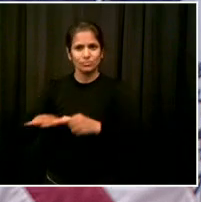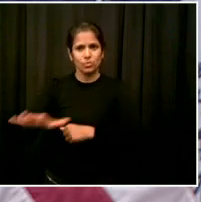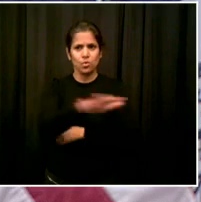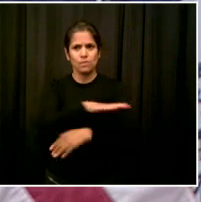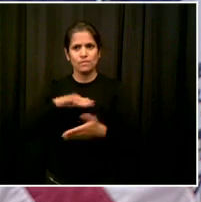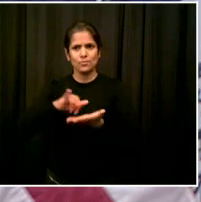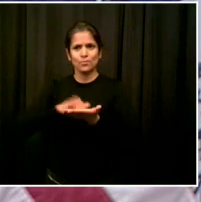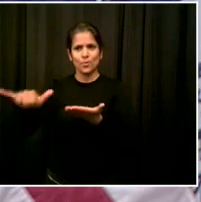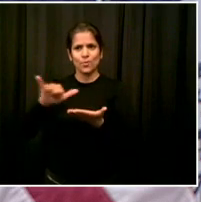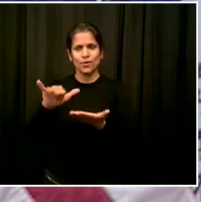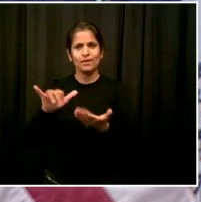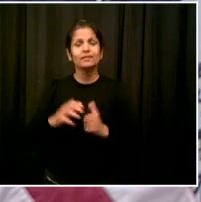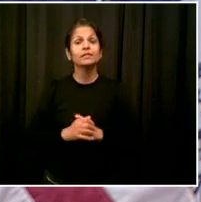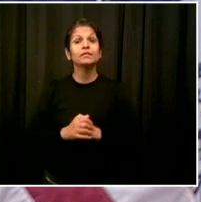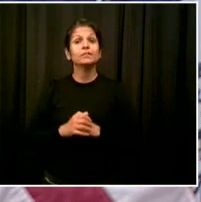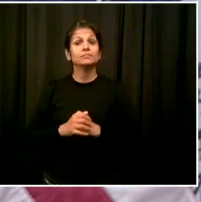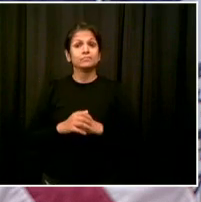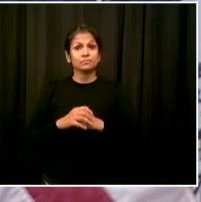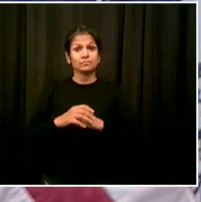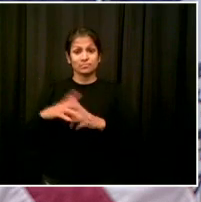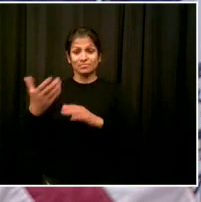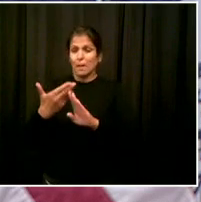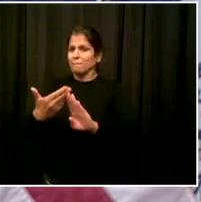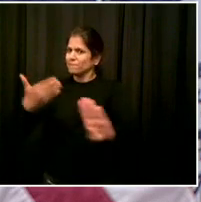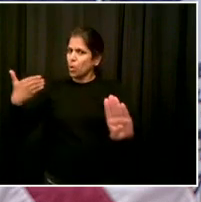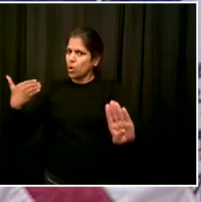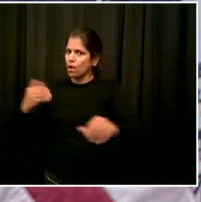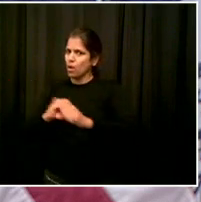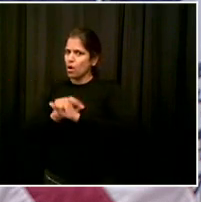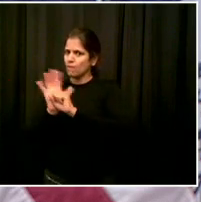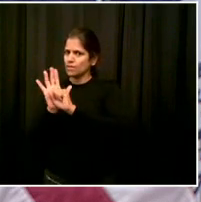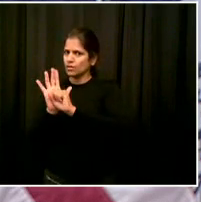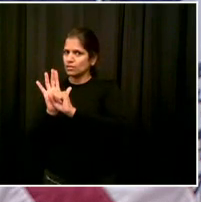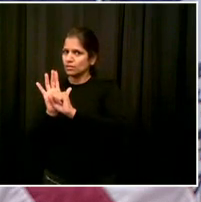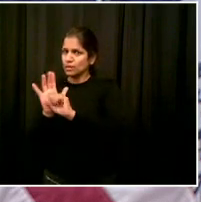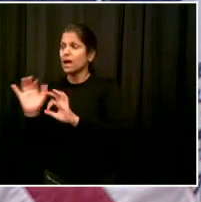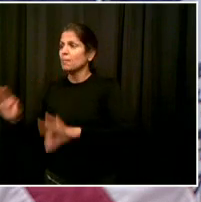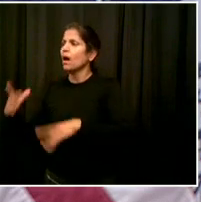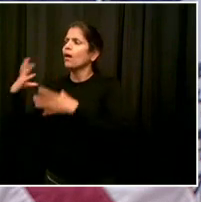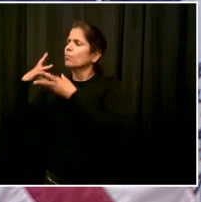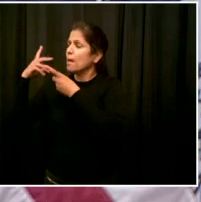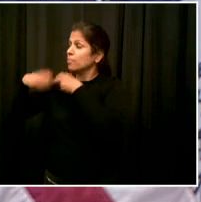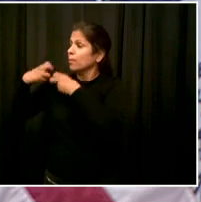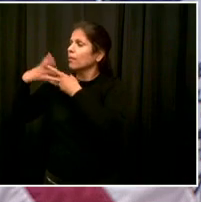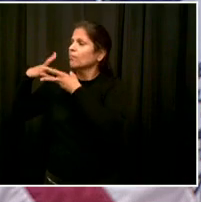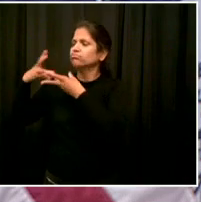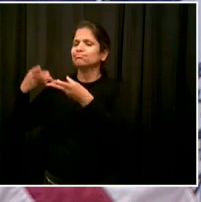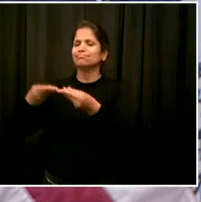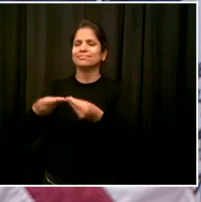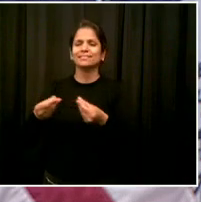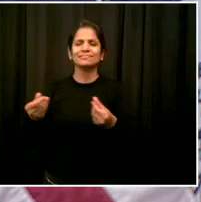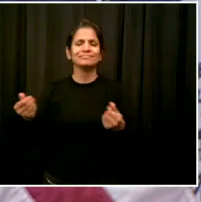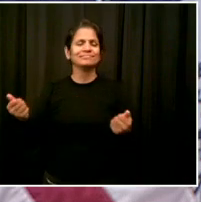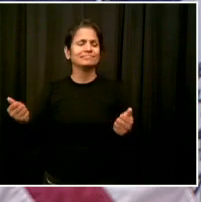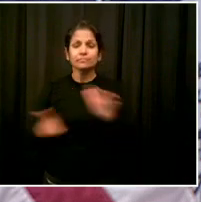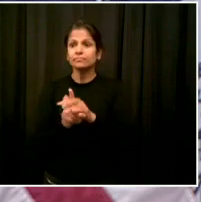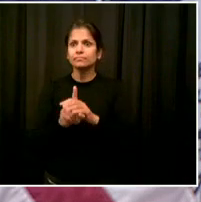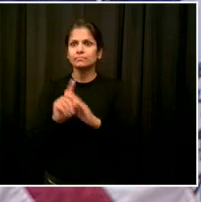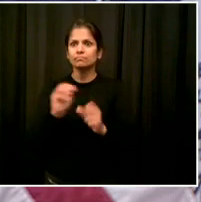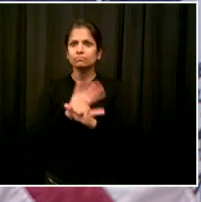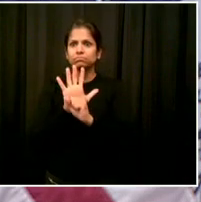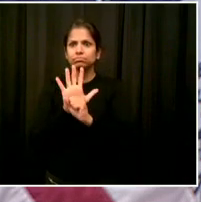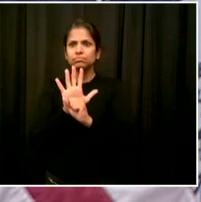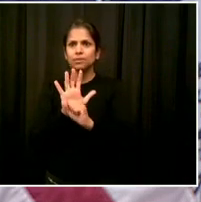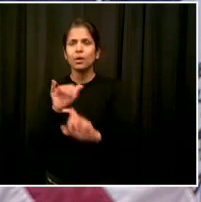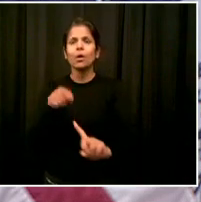of life greatly improved compared to the past. People voting with their feet in the sense of the amount of investment